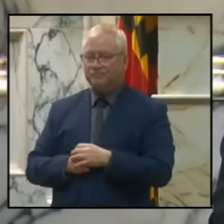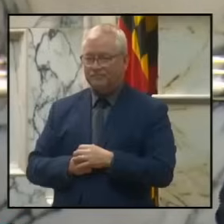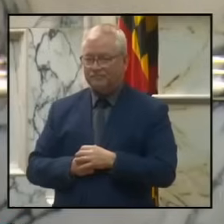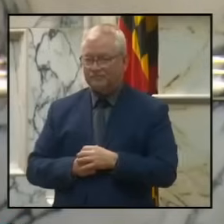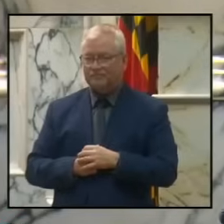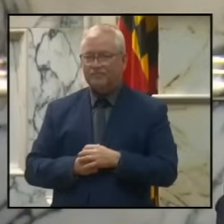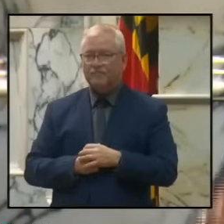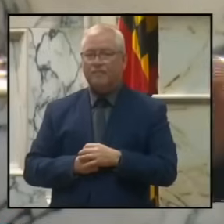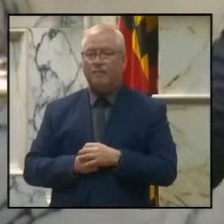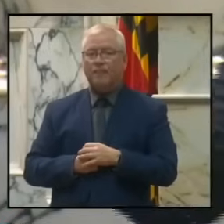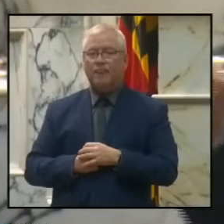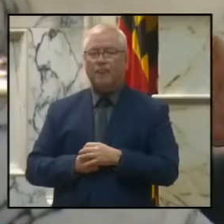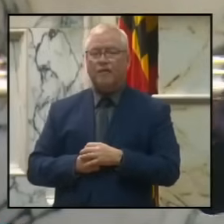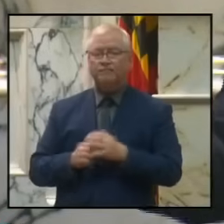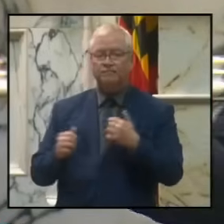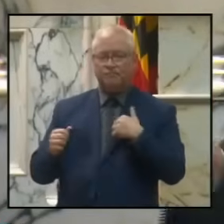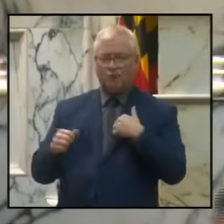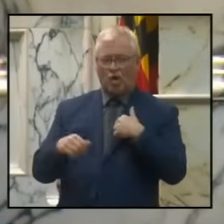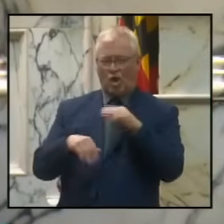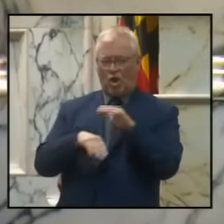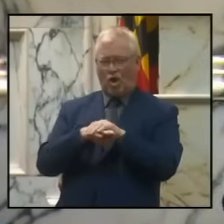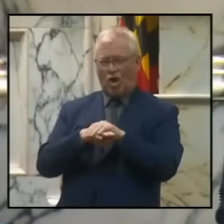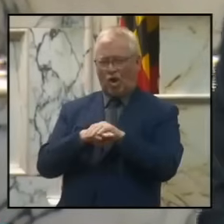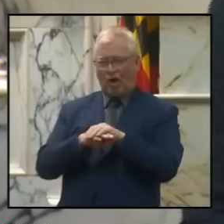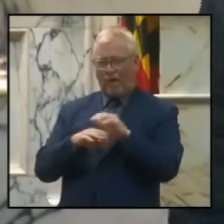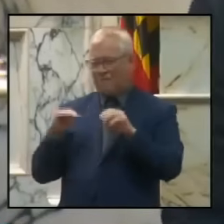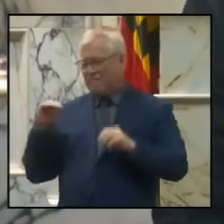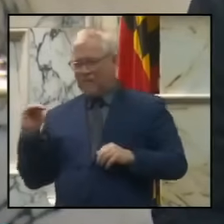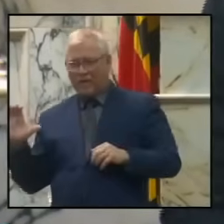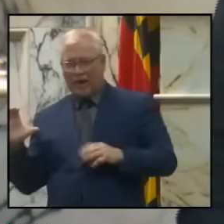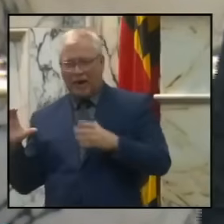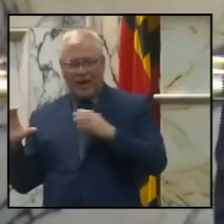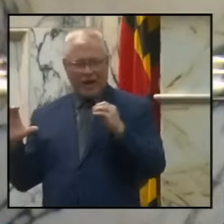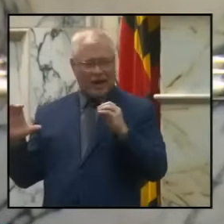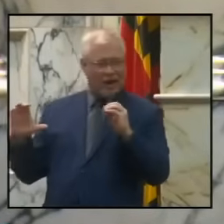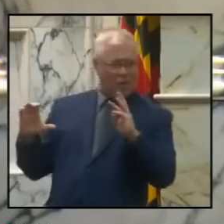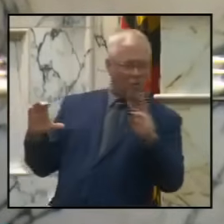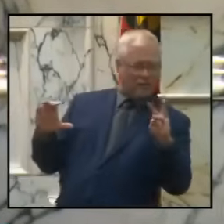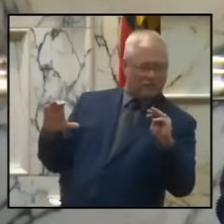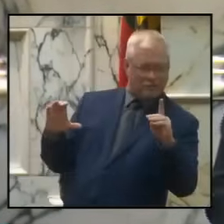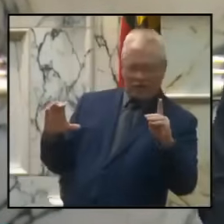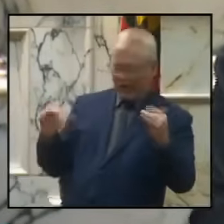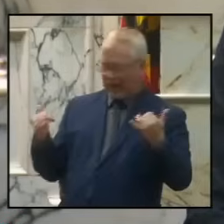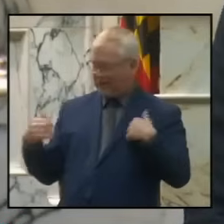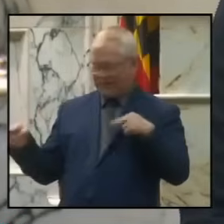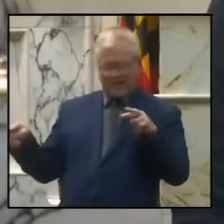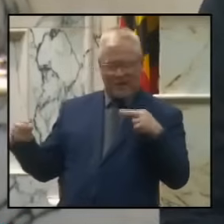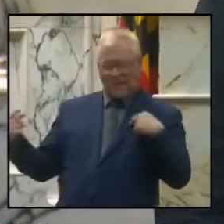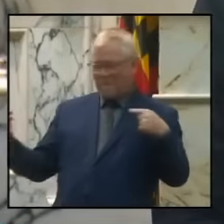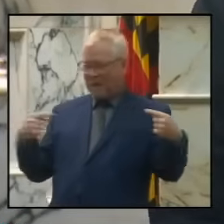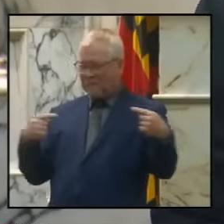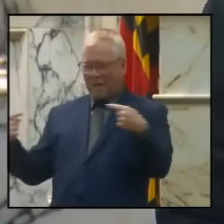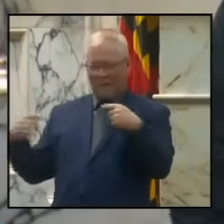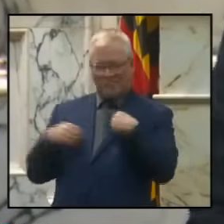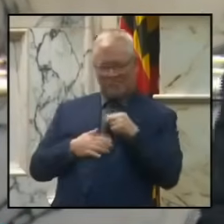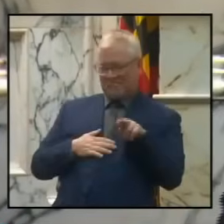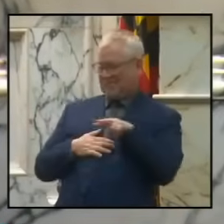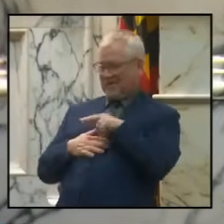I'm loving the Montgomery County, Western Maryland battles going on right now. And at the